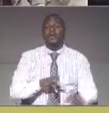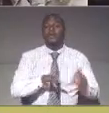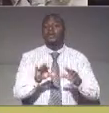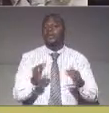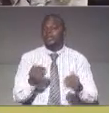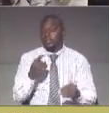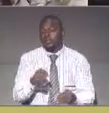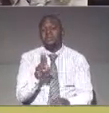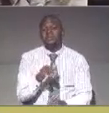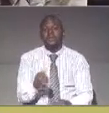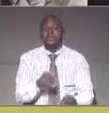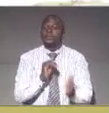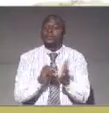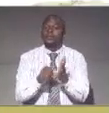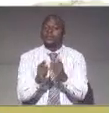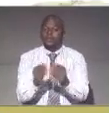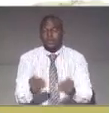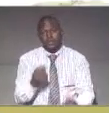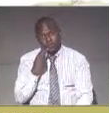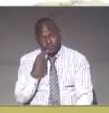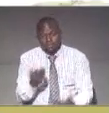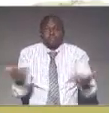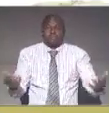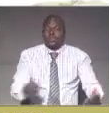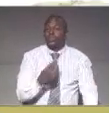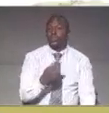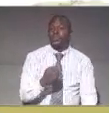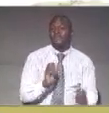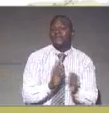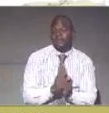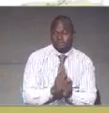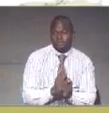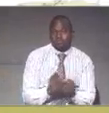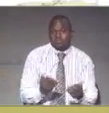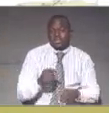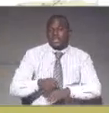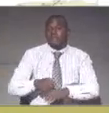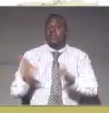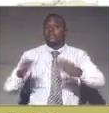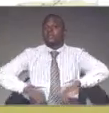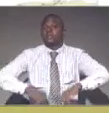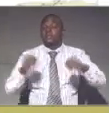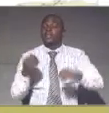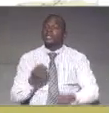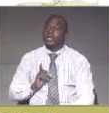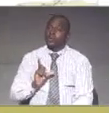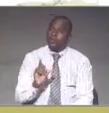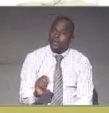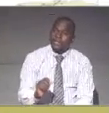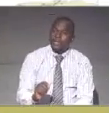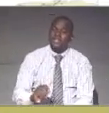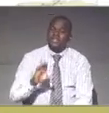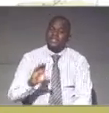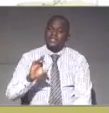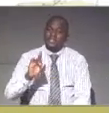after failing to address it. You realize in 2014, that time I was a chairman, I even went to see the CDF